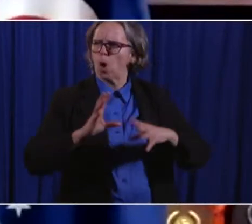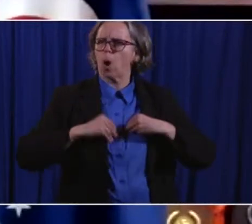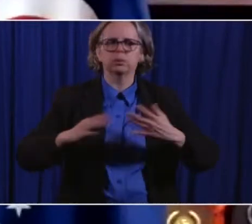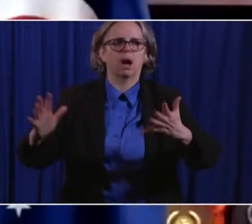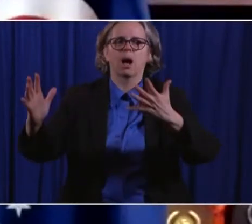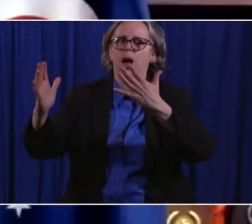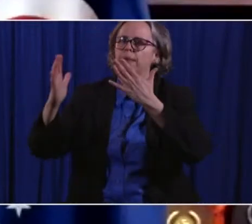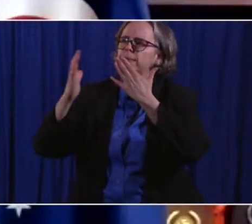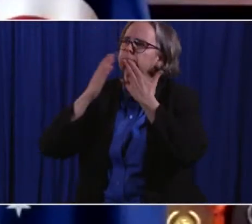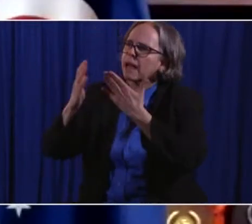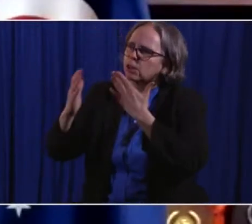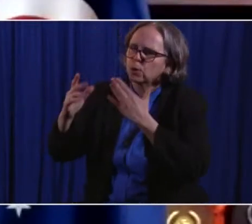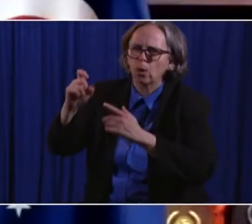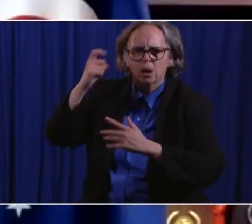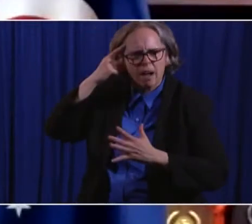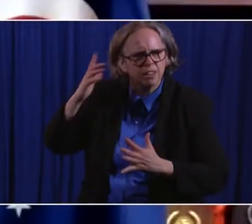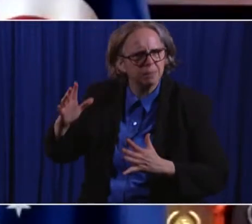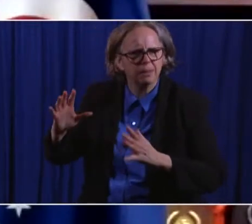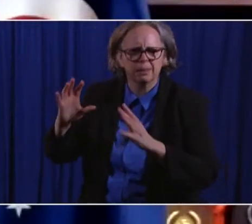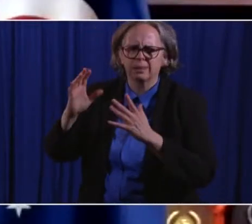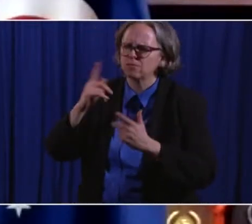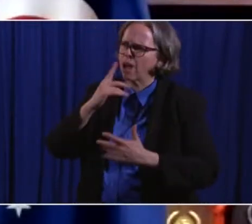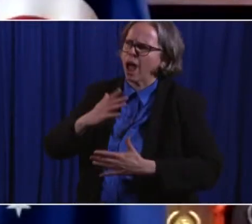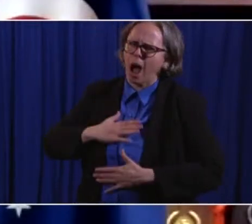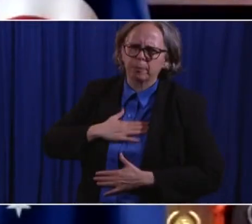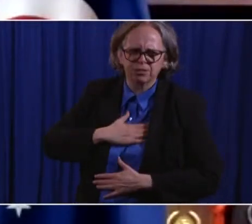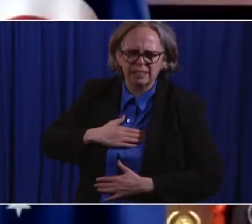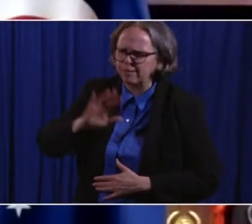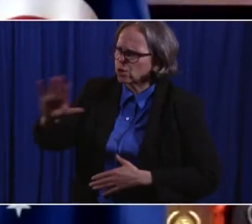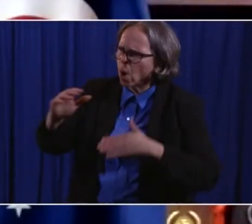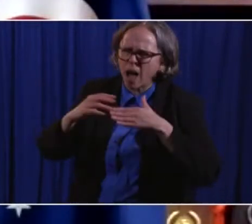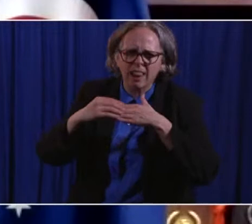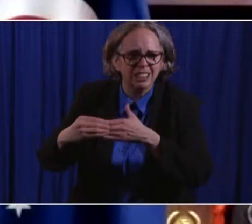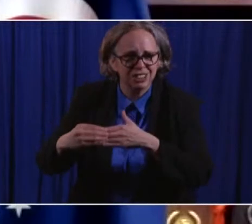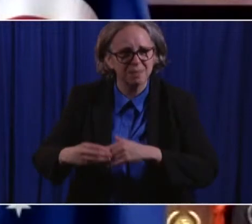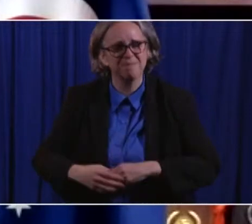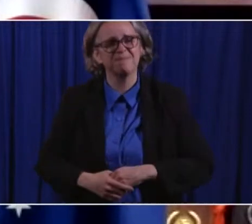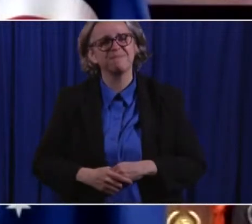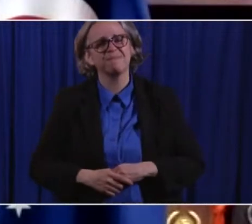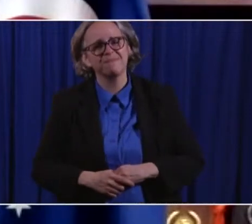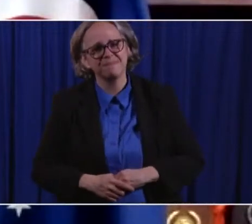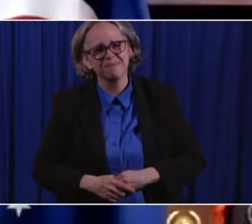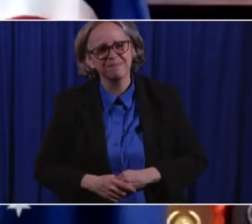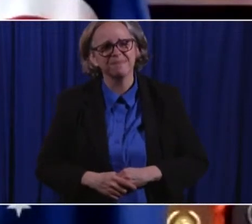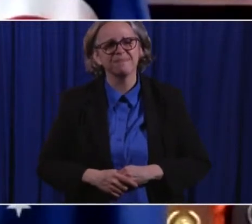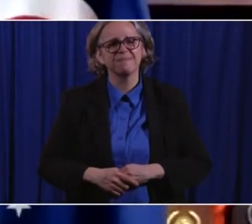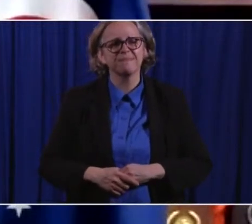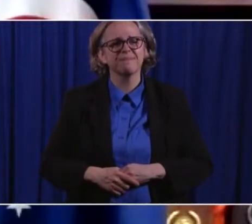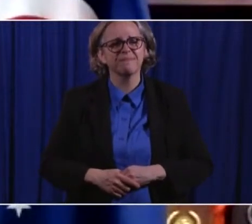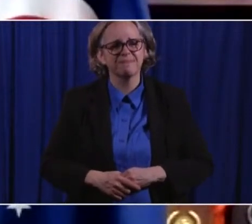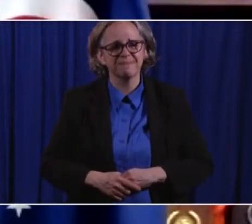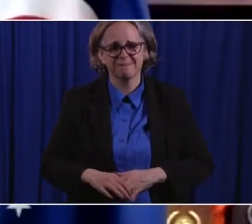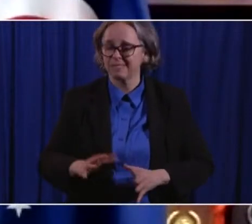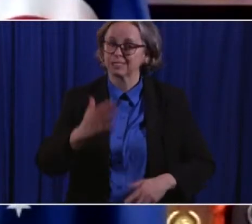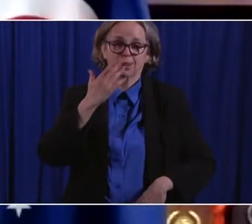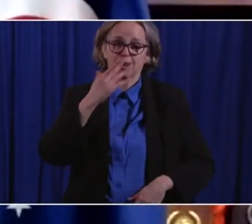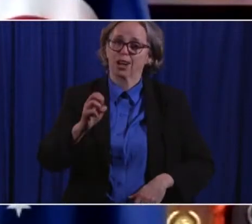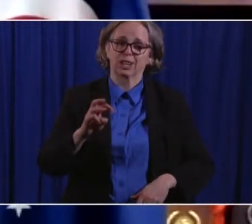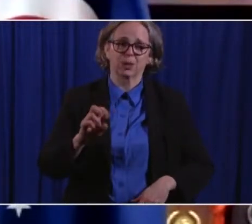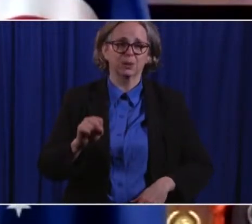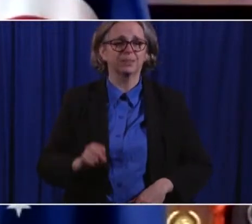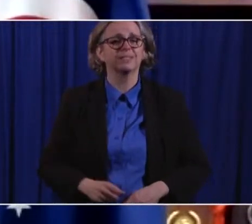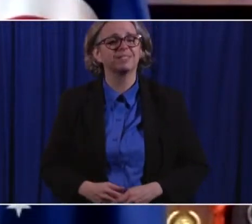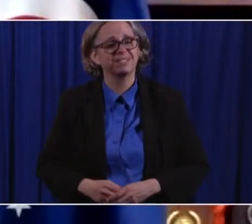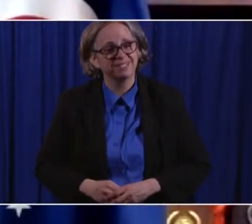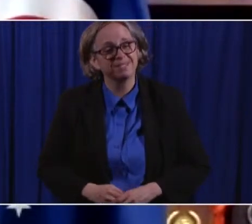today and your leadership in helping to make this happen. So that's really good news. I